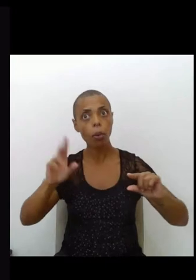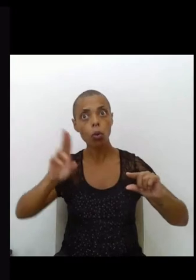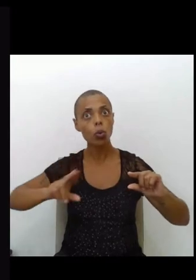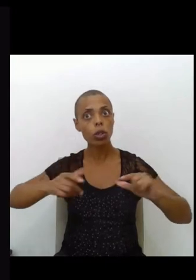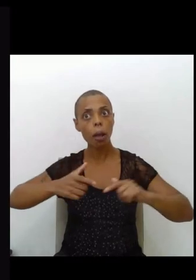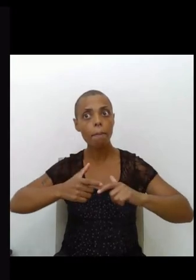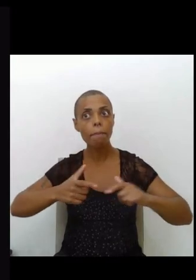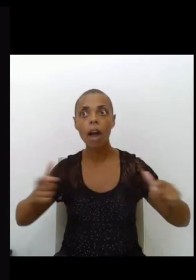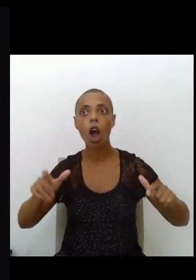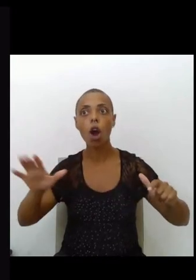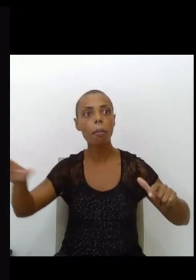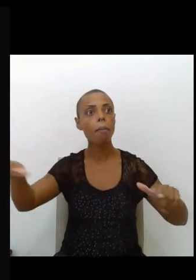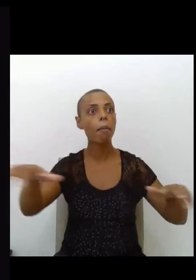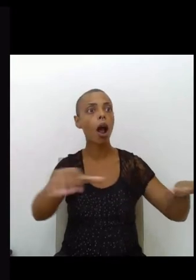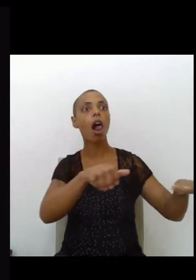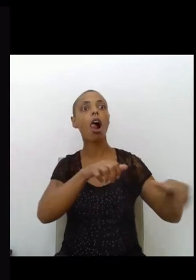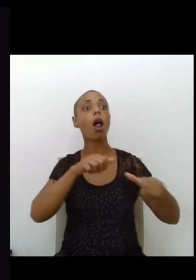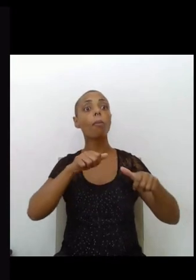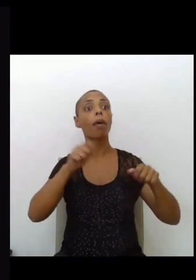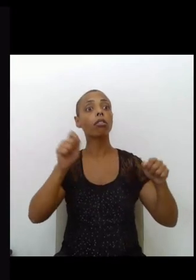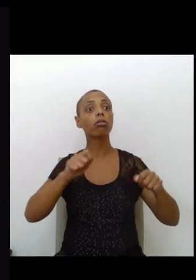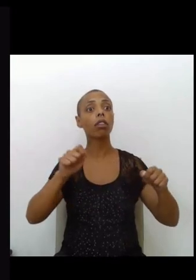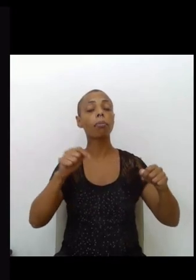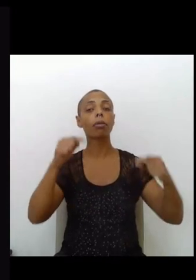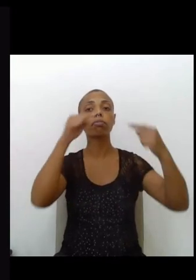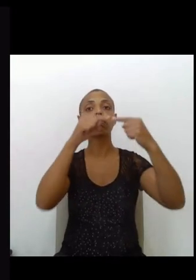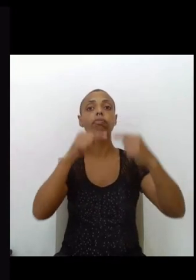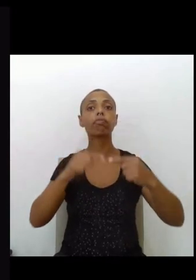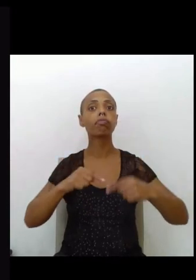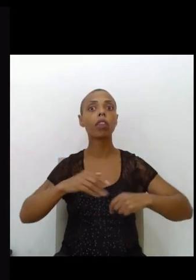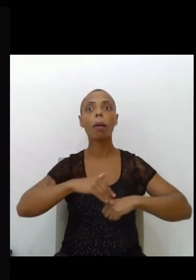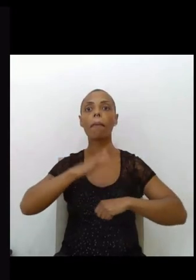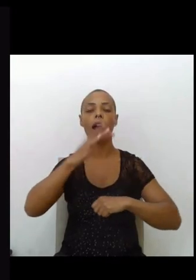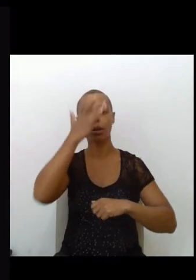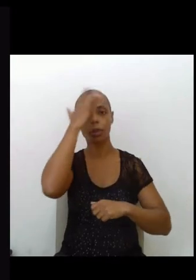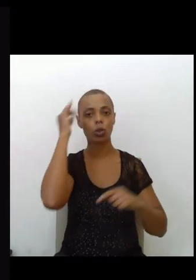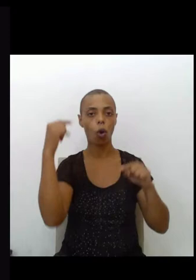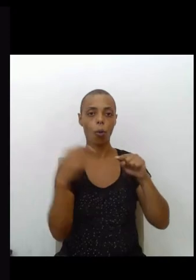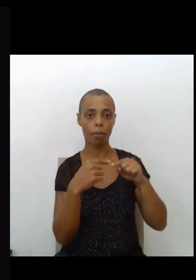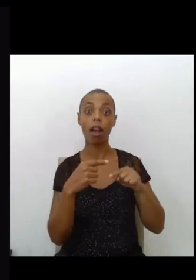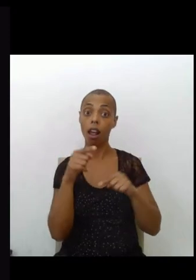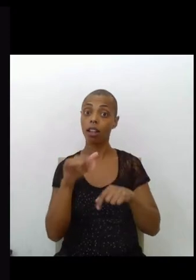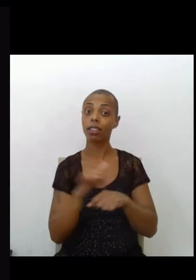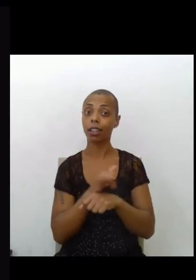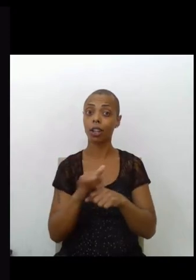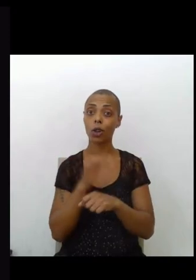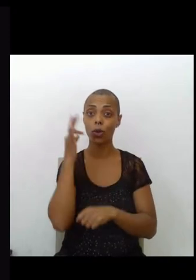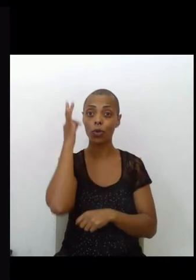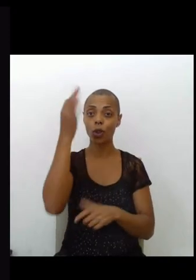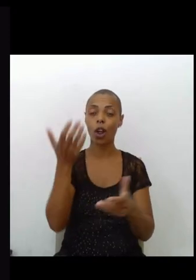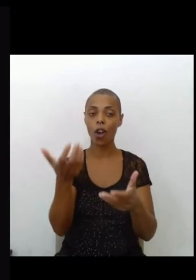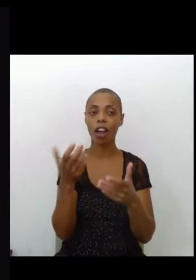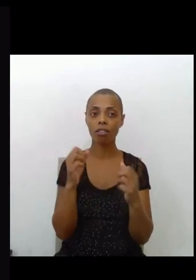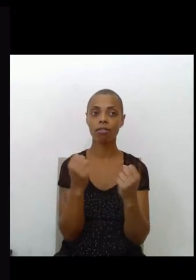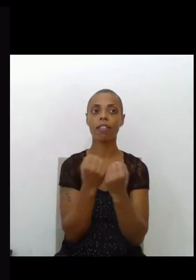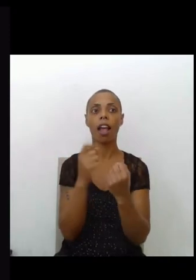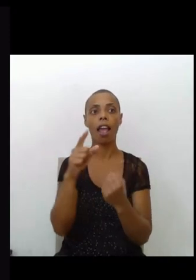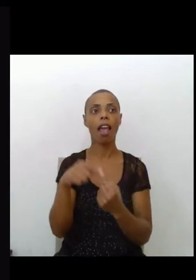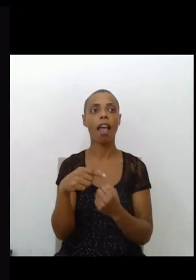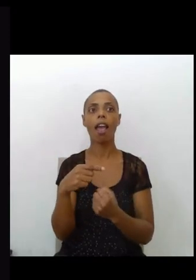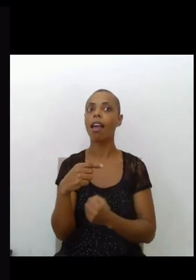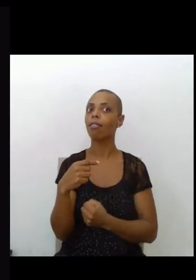further work I will argue is essential for African existence in an increasingly anti-gender